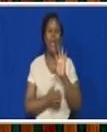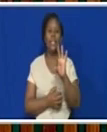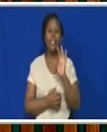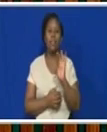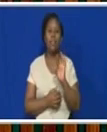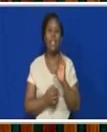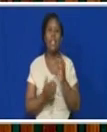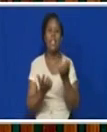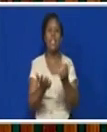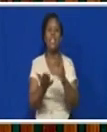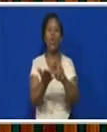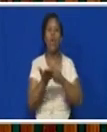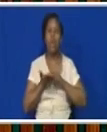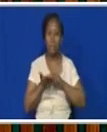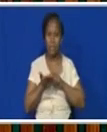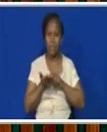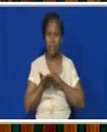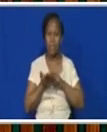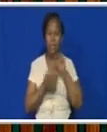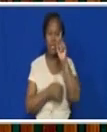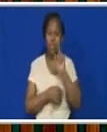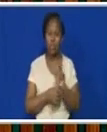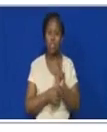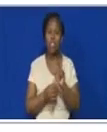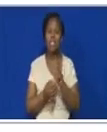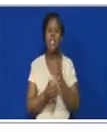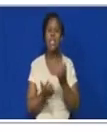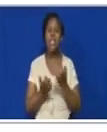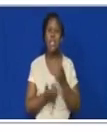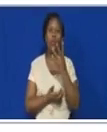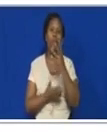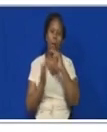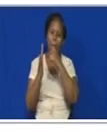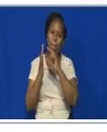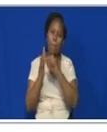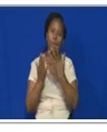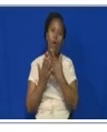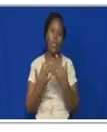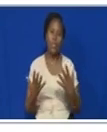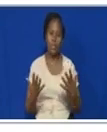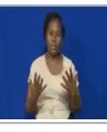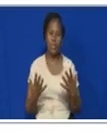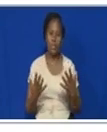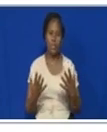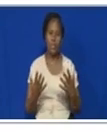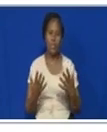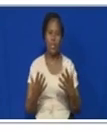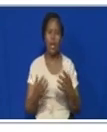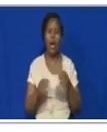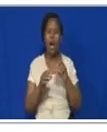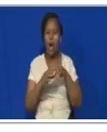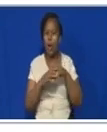Identify the requirement. And this question requires 4 measures. Out of the